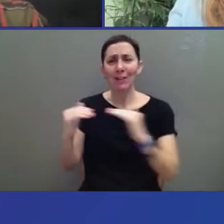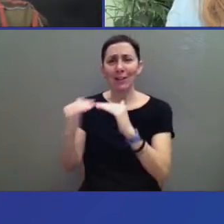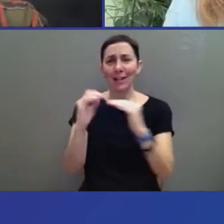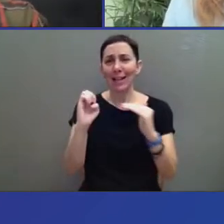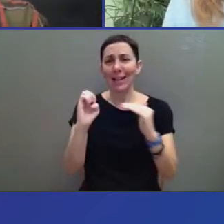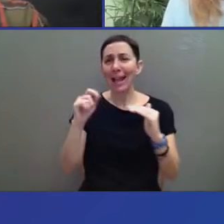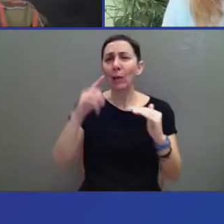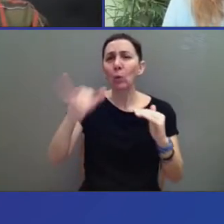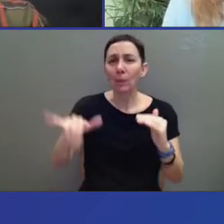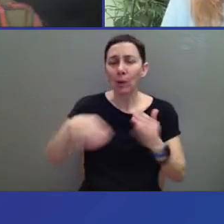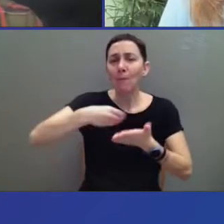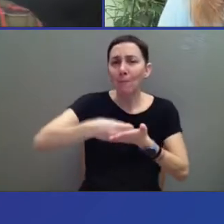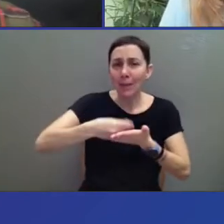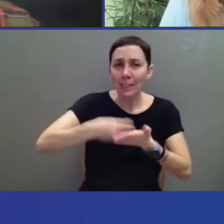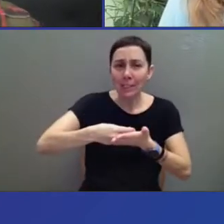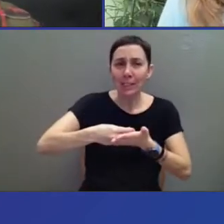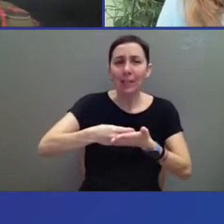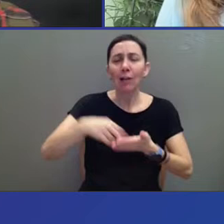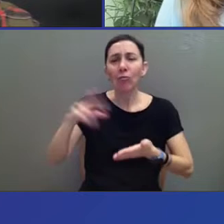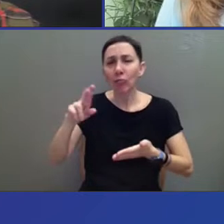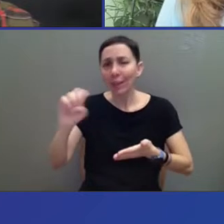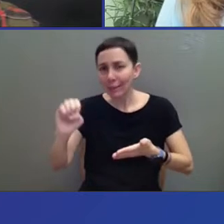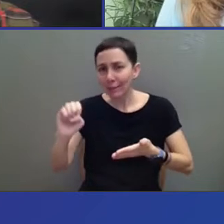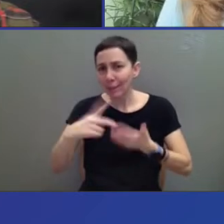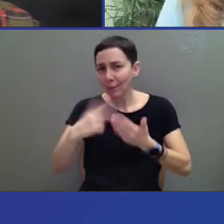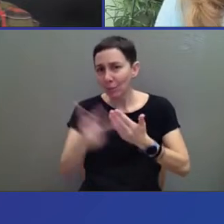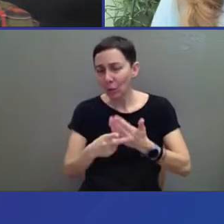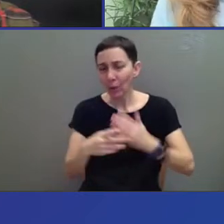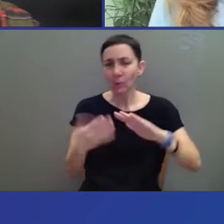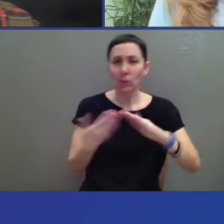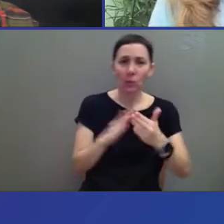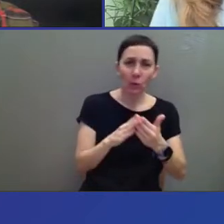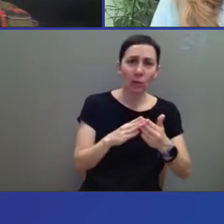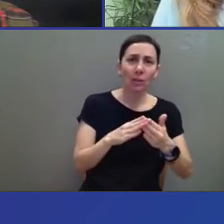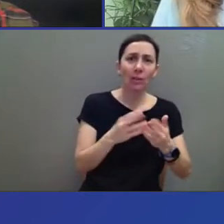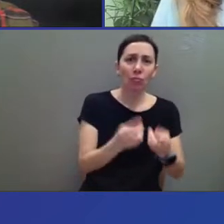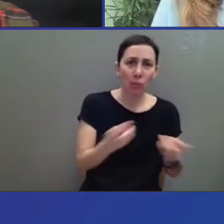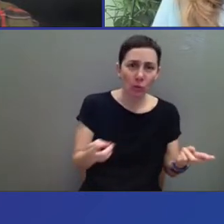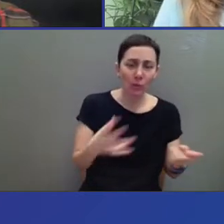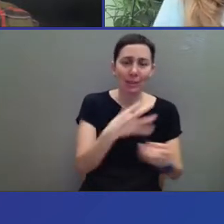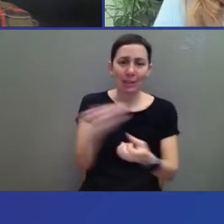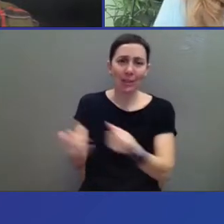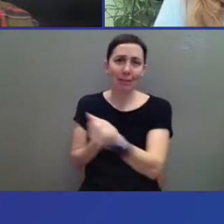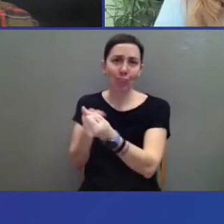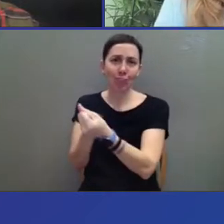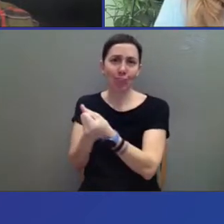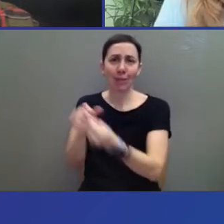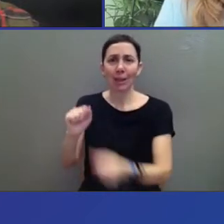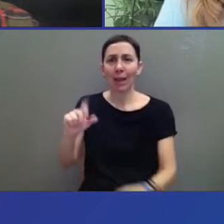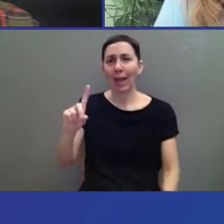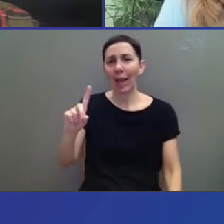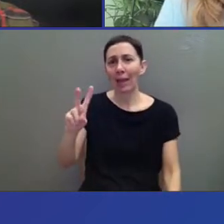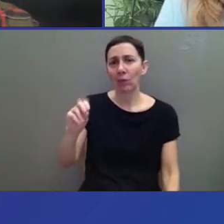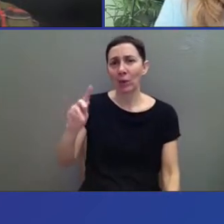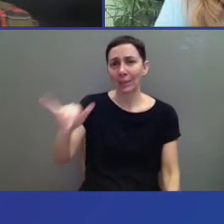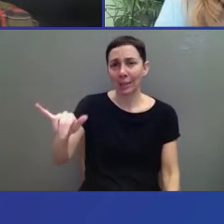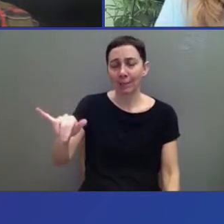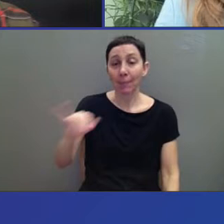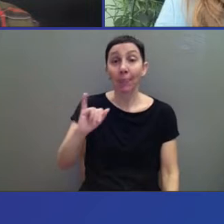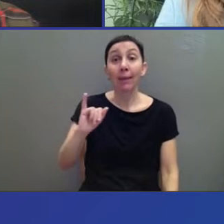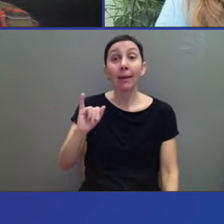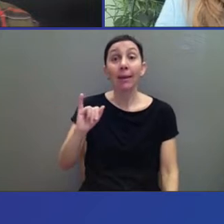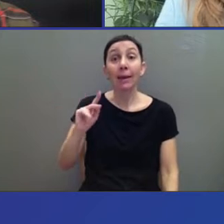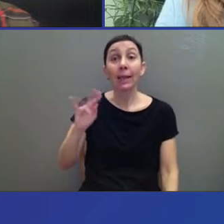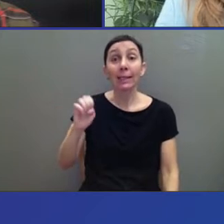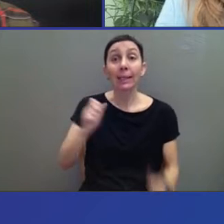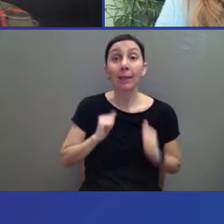funding, real estate programs, community resources, and advocacy. The Indie Theater Fund has been around for a